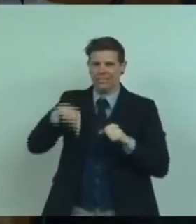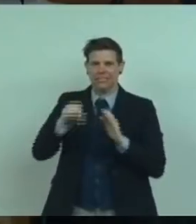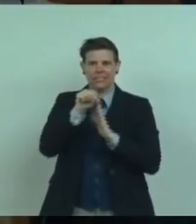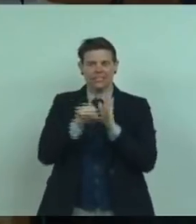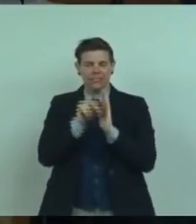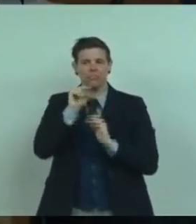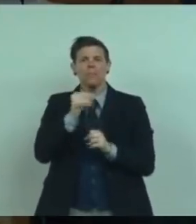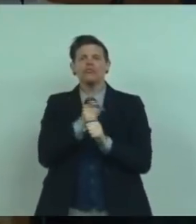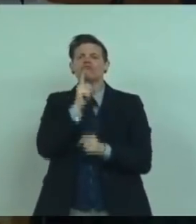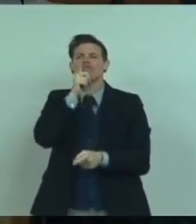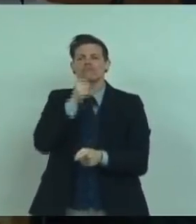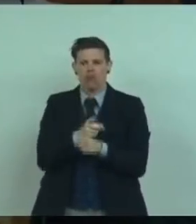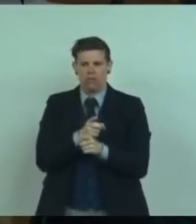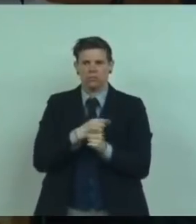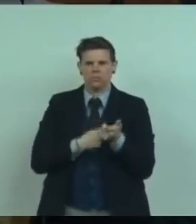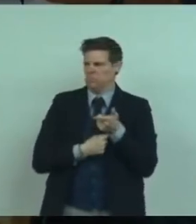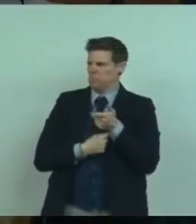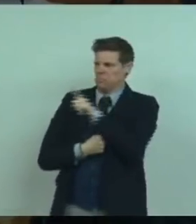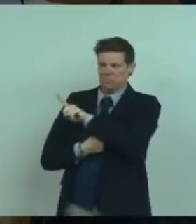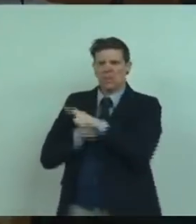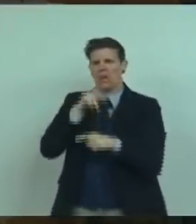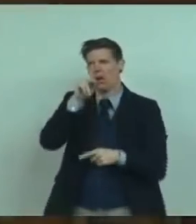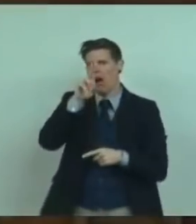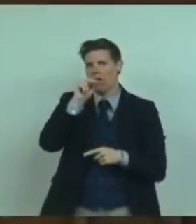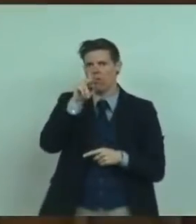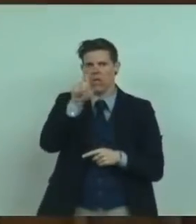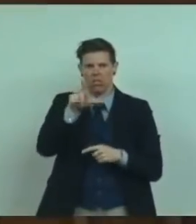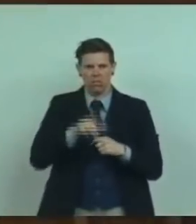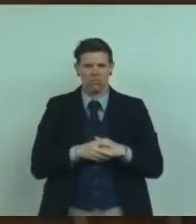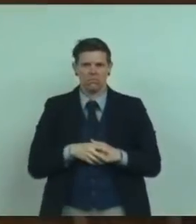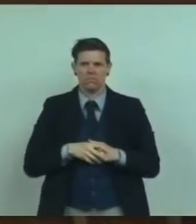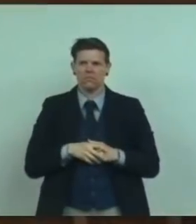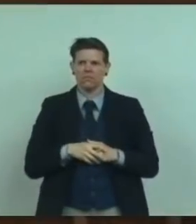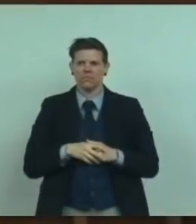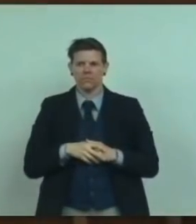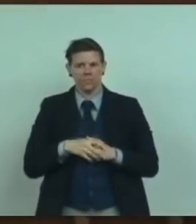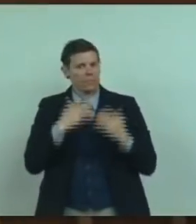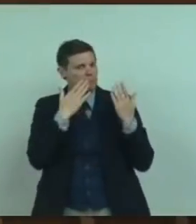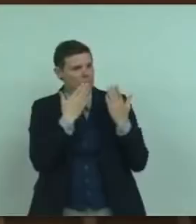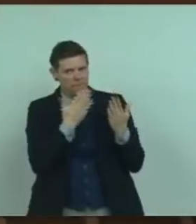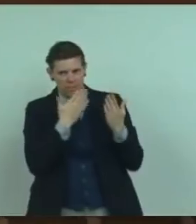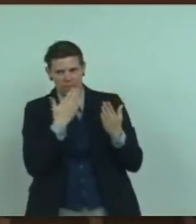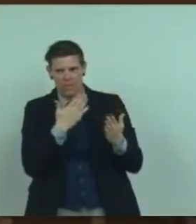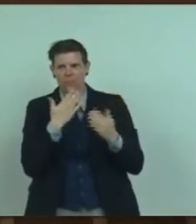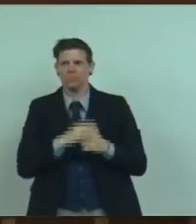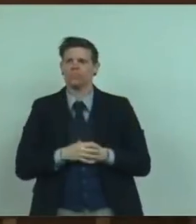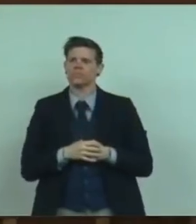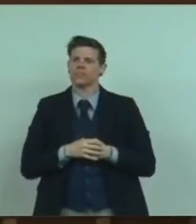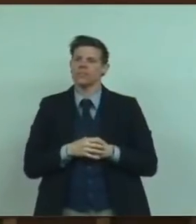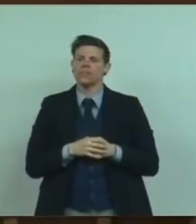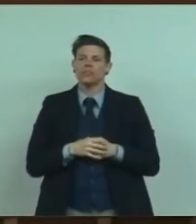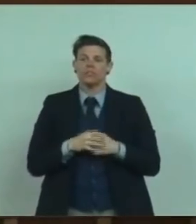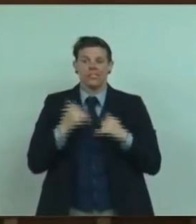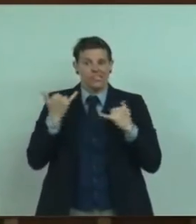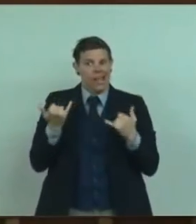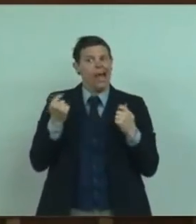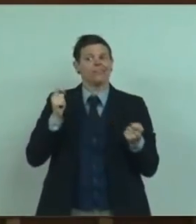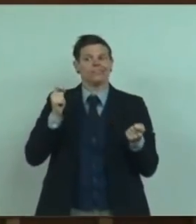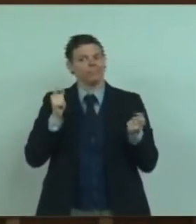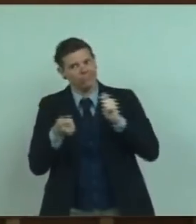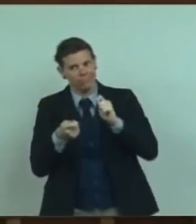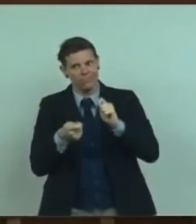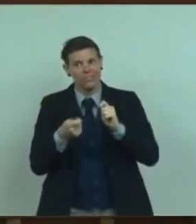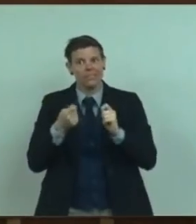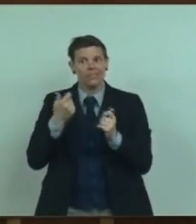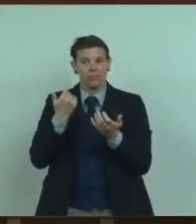have changed recently in our discussions about wearing masks, and one is that we know now that the virus can be spread